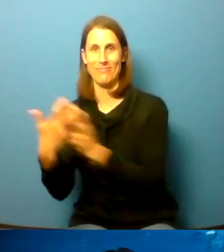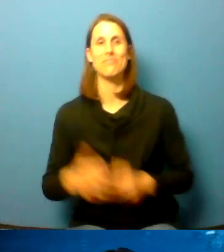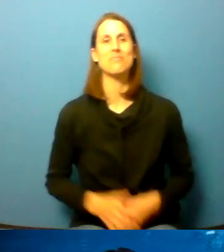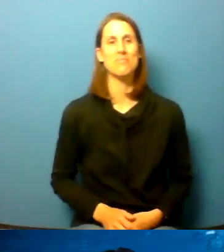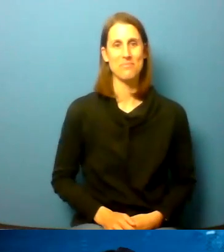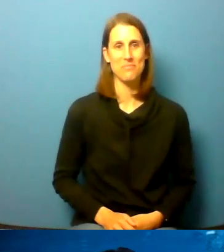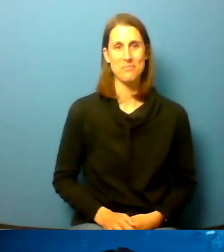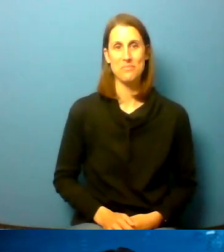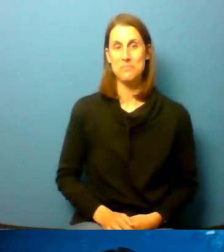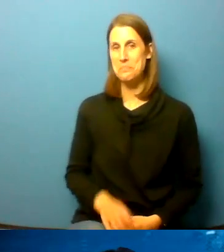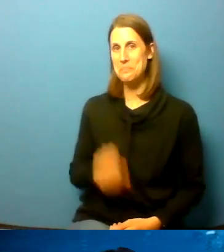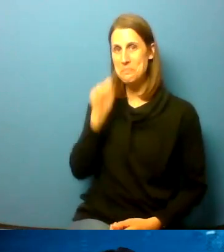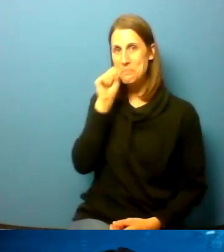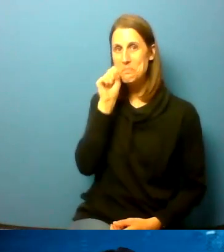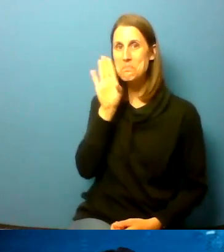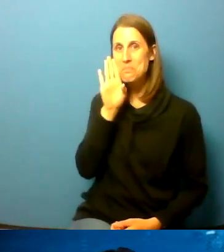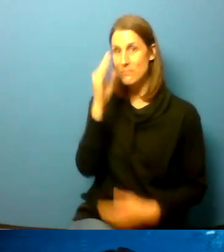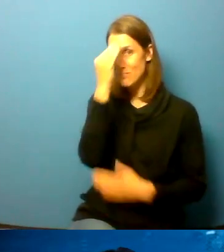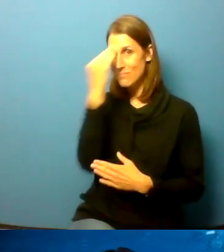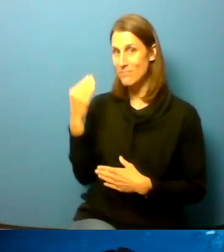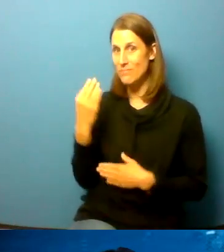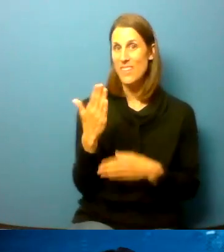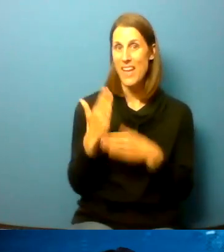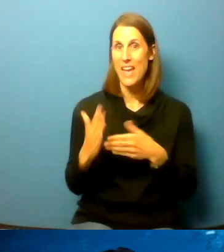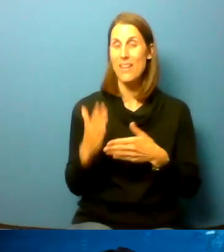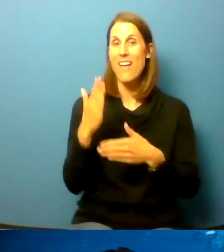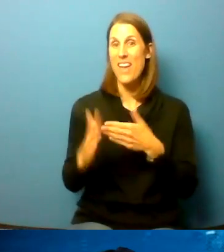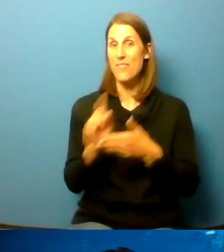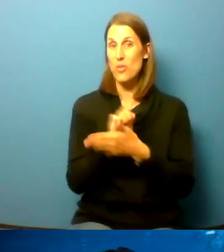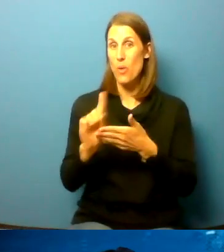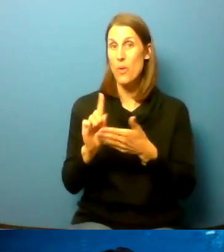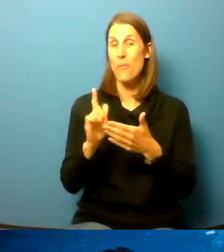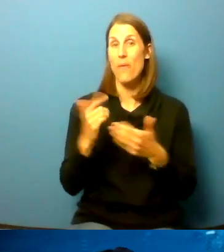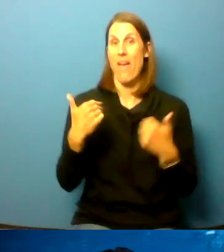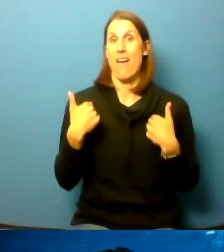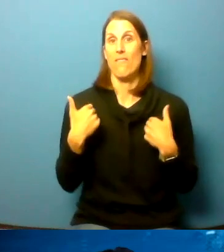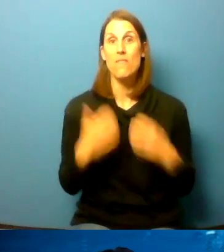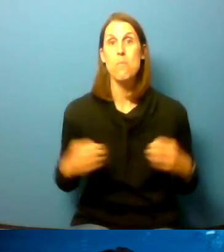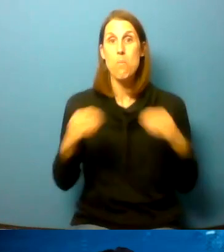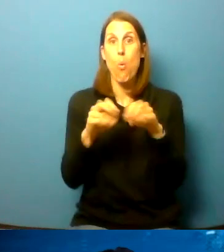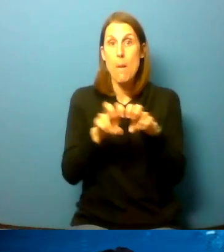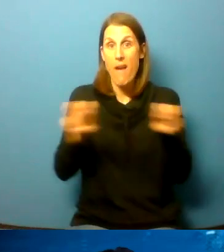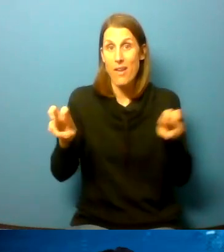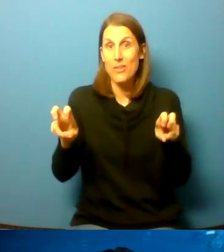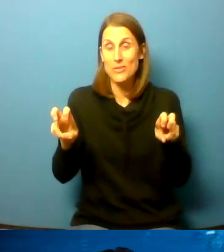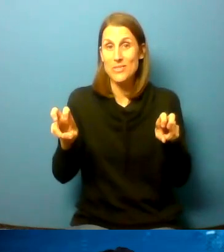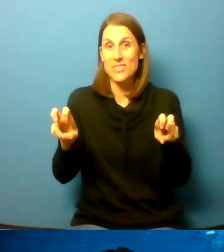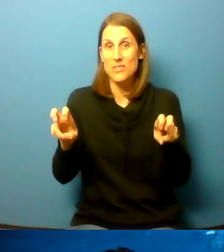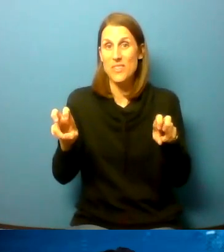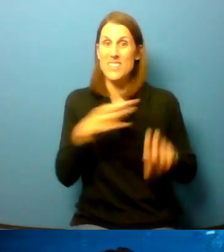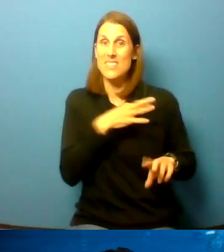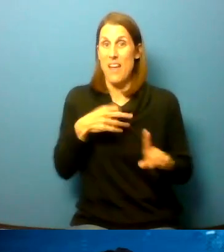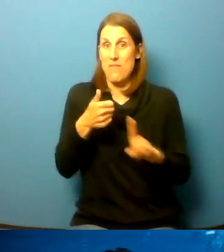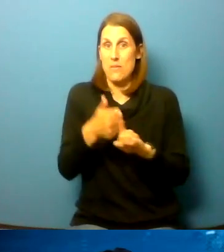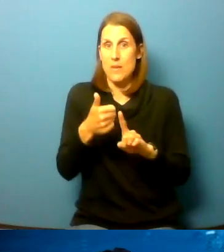We have an upcoming panel scheduled for the end of the week with a few faculty who are doing cool things with the Google tools. So maybe we'll make sure that we include a